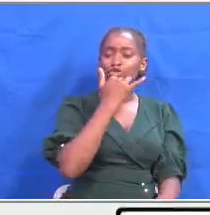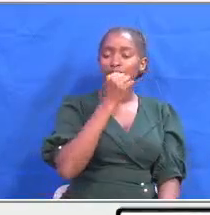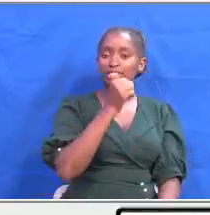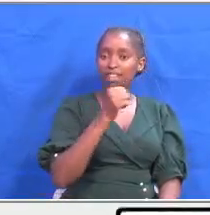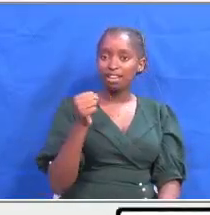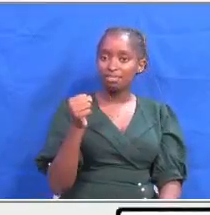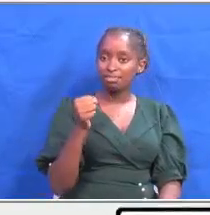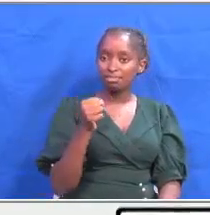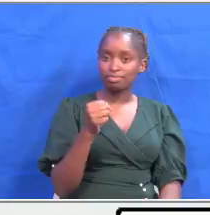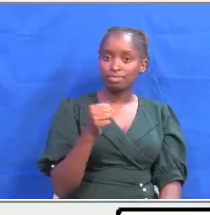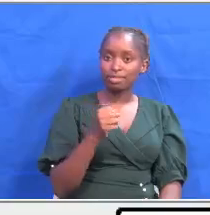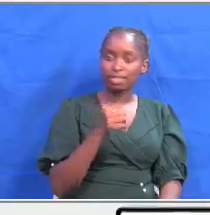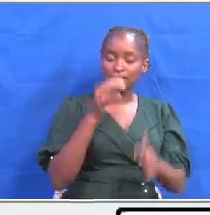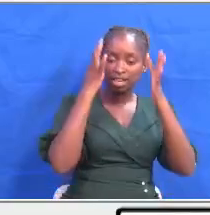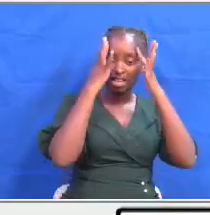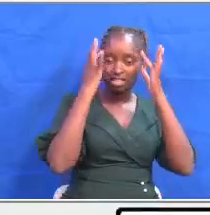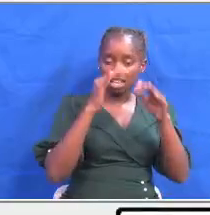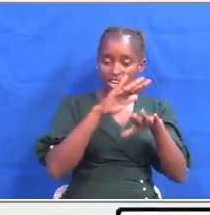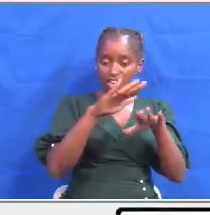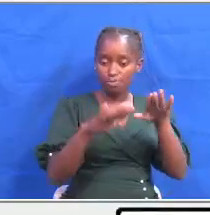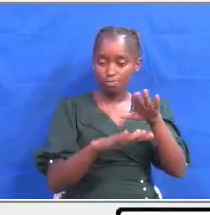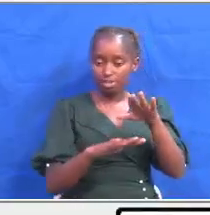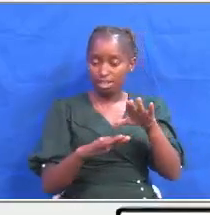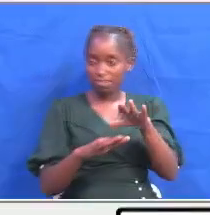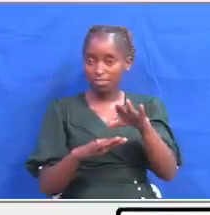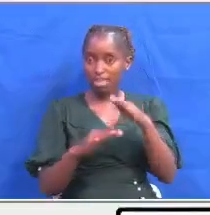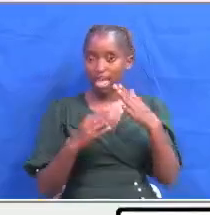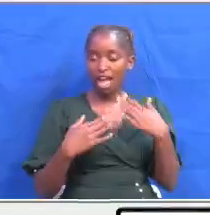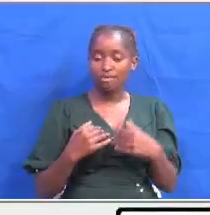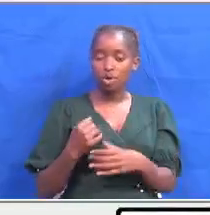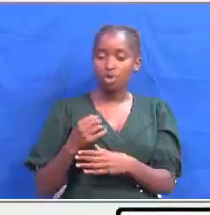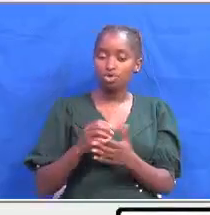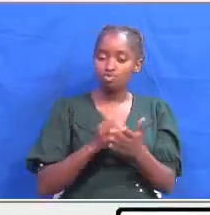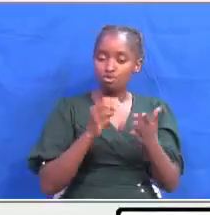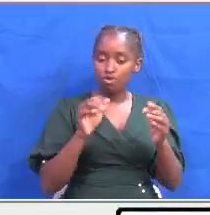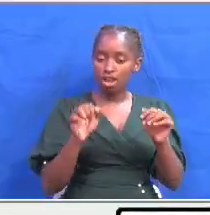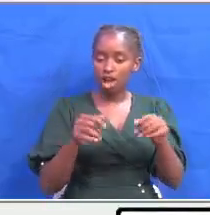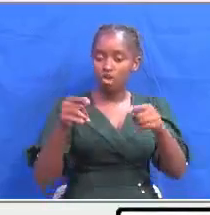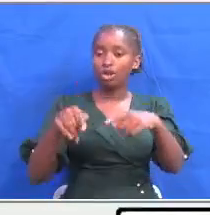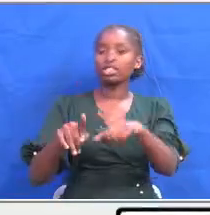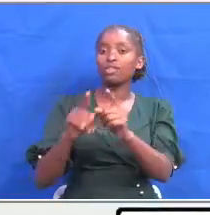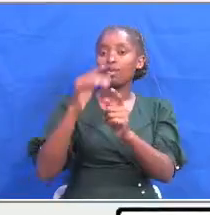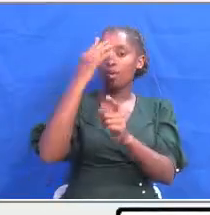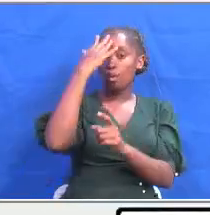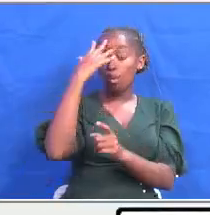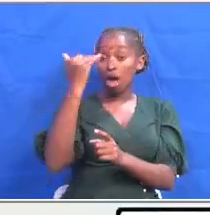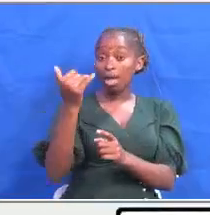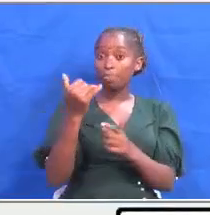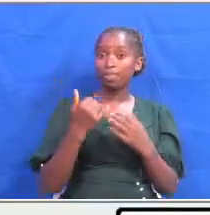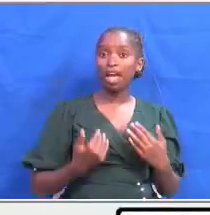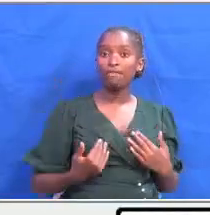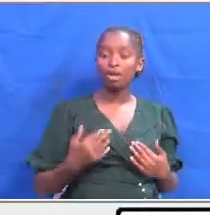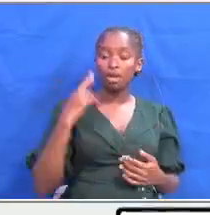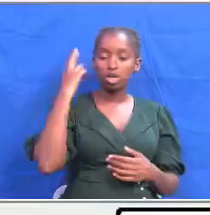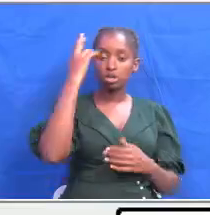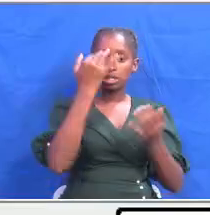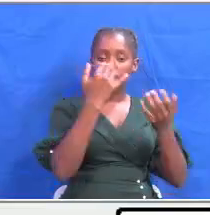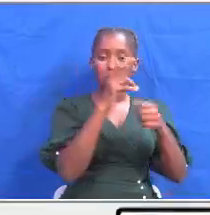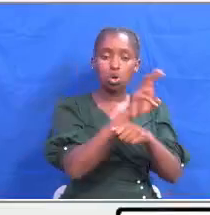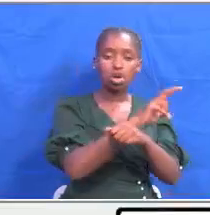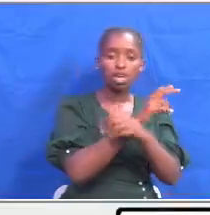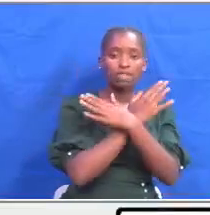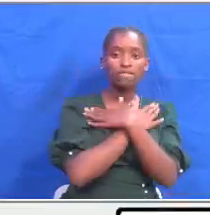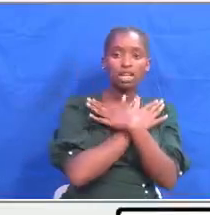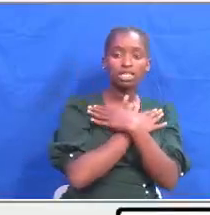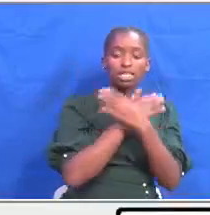have decided to take the deputy yourselves. Because instead of now looking for allies, you have decided